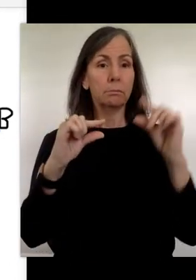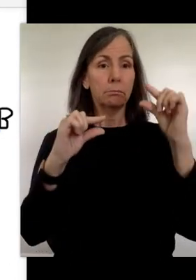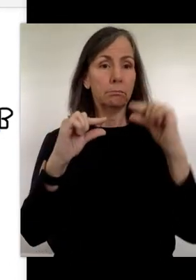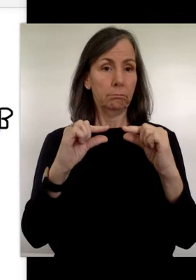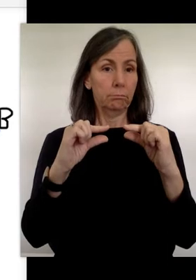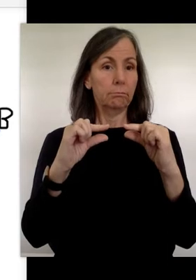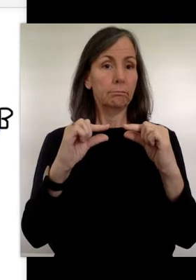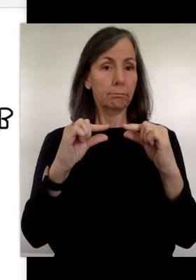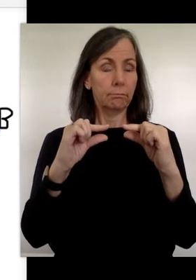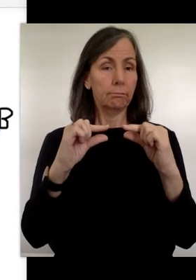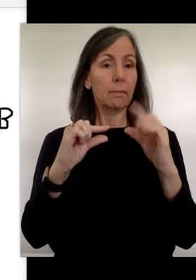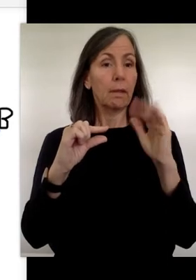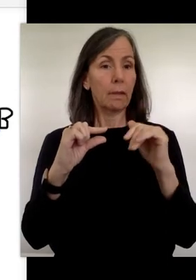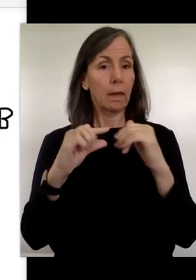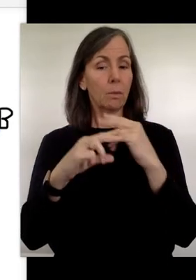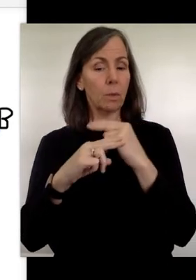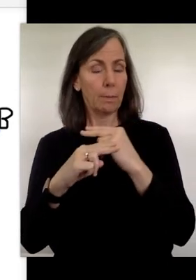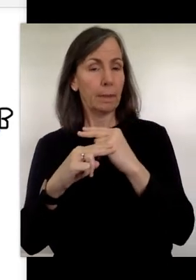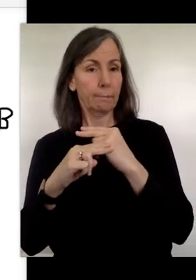recessive.